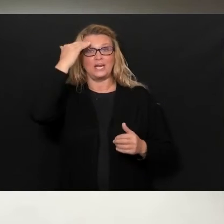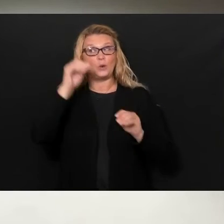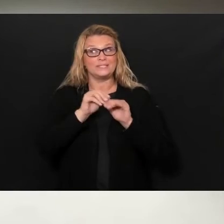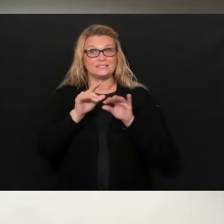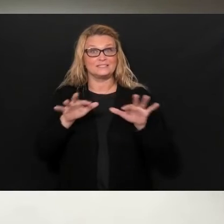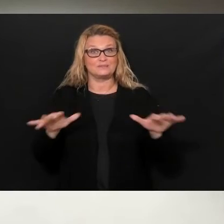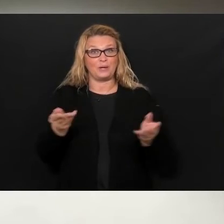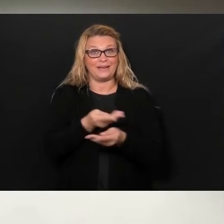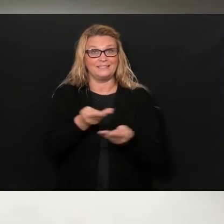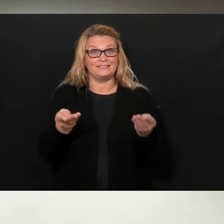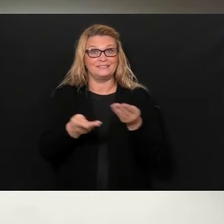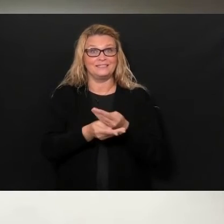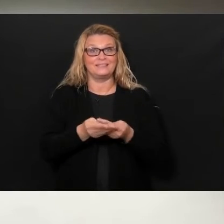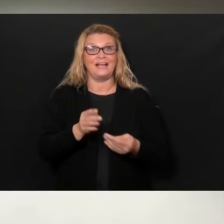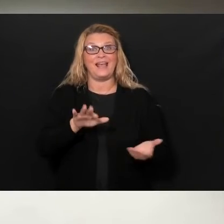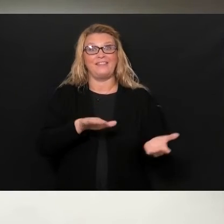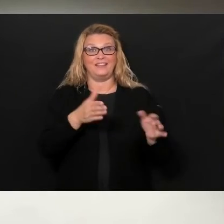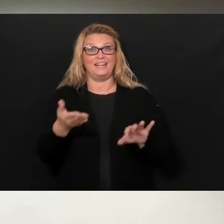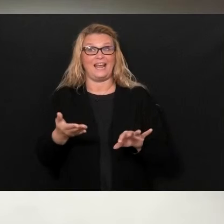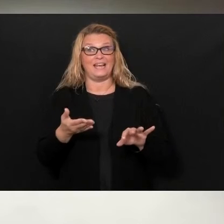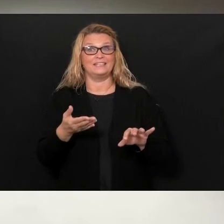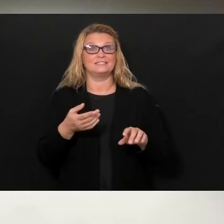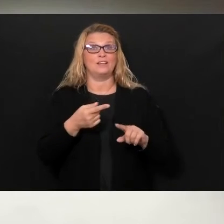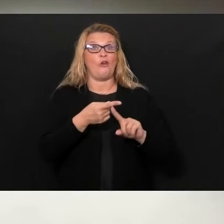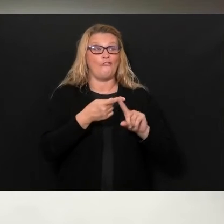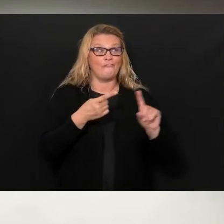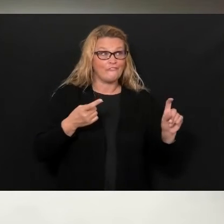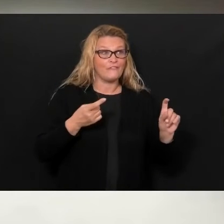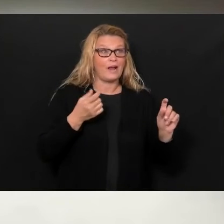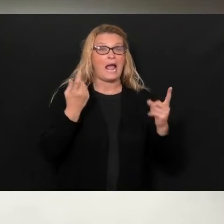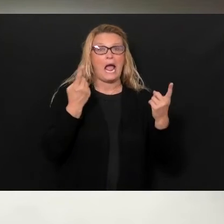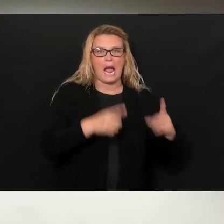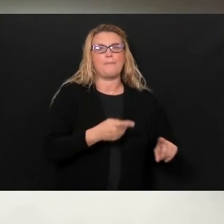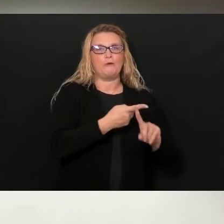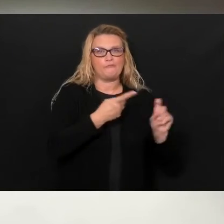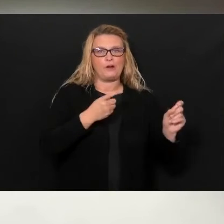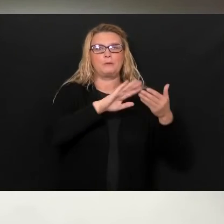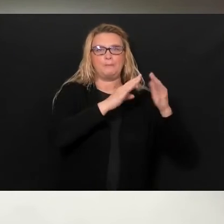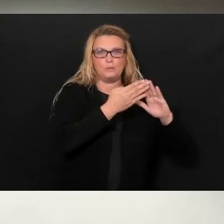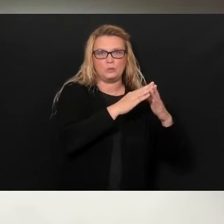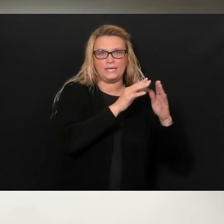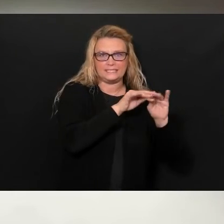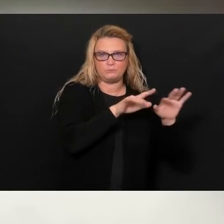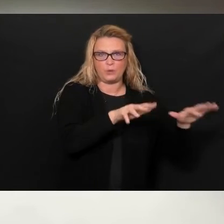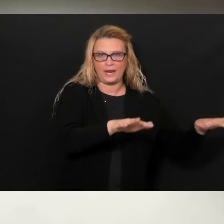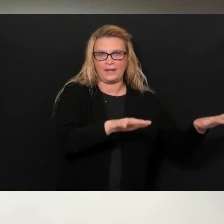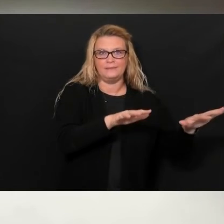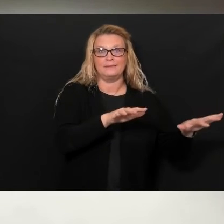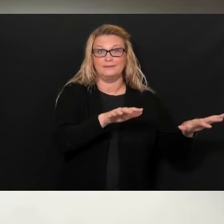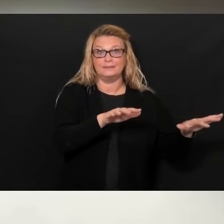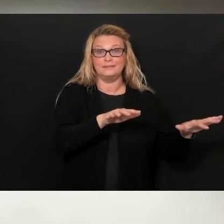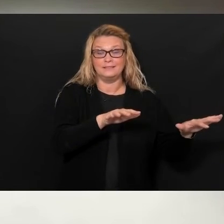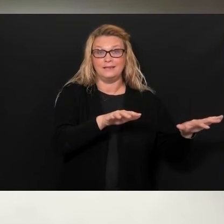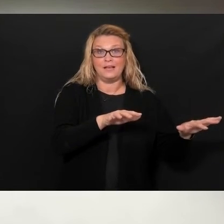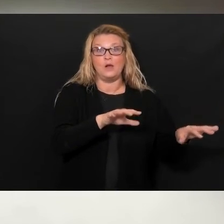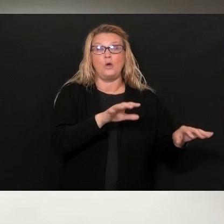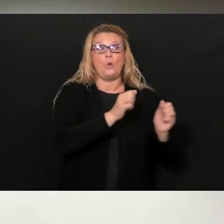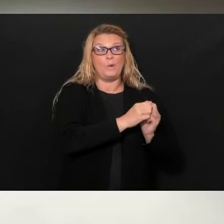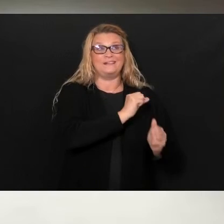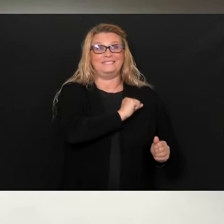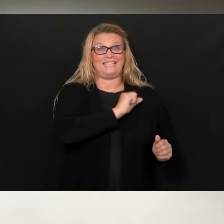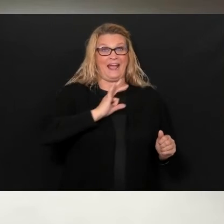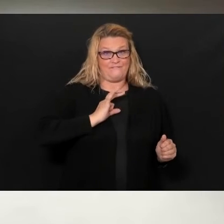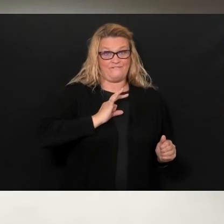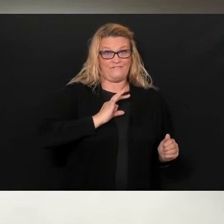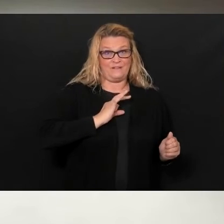in nursing homes tend to come from community spread related to staffing issues. So again, we're